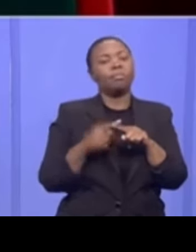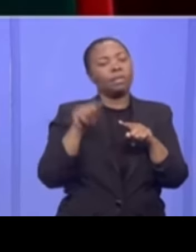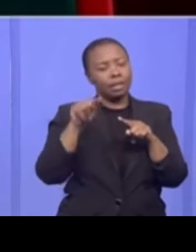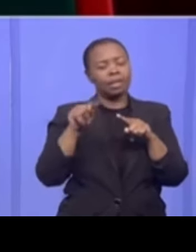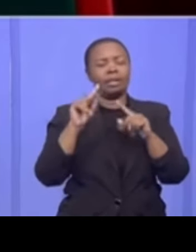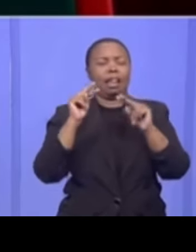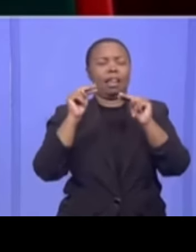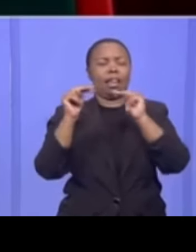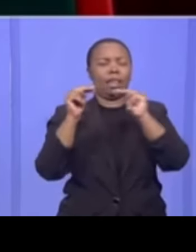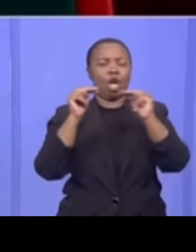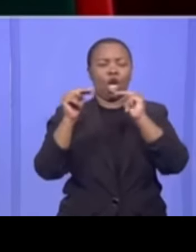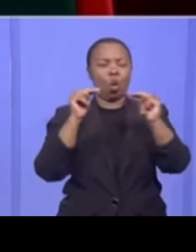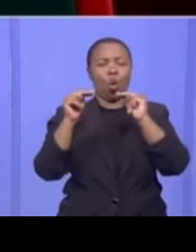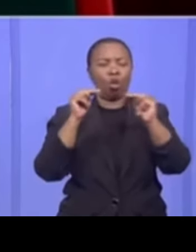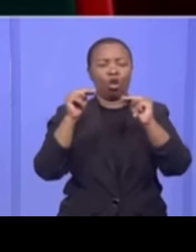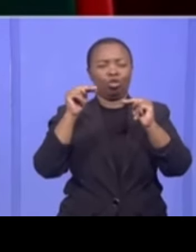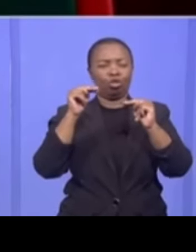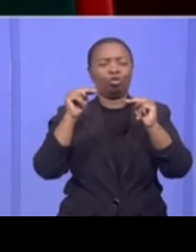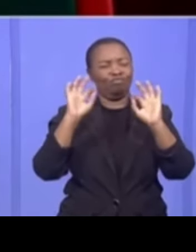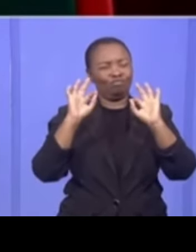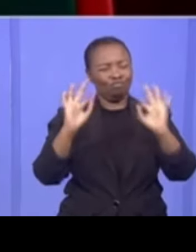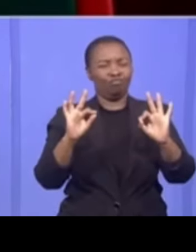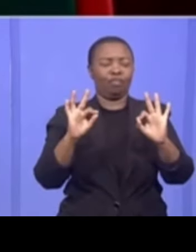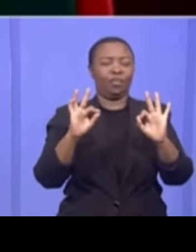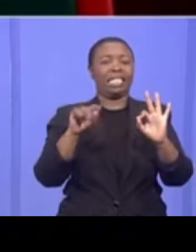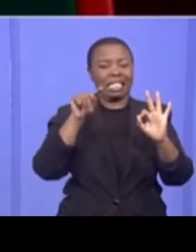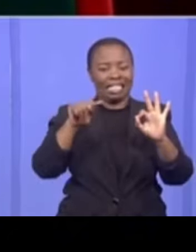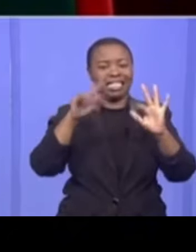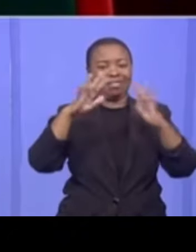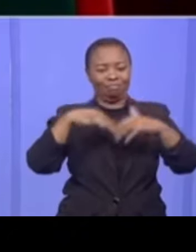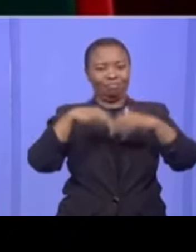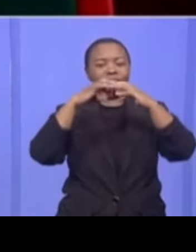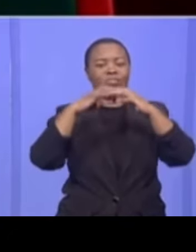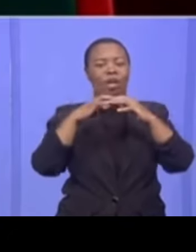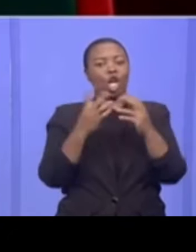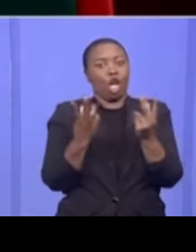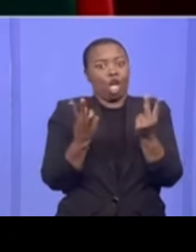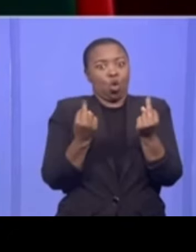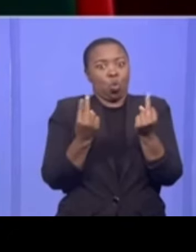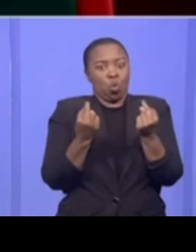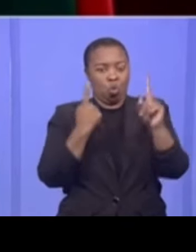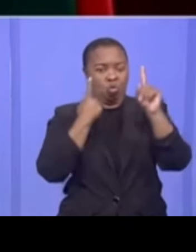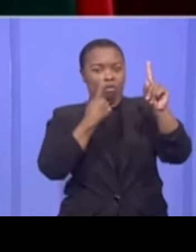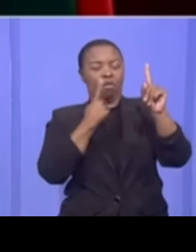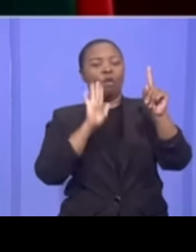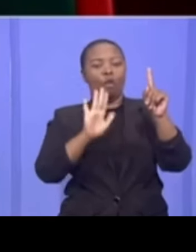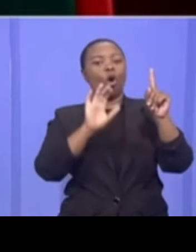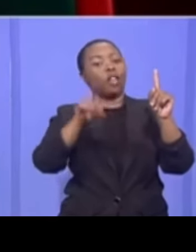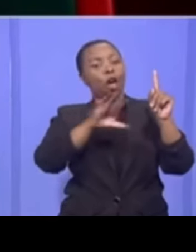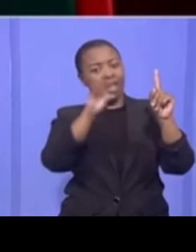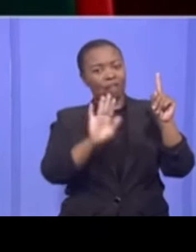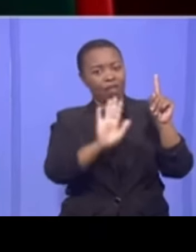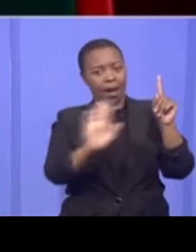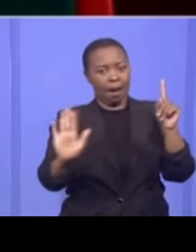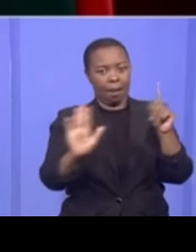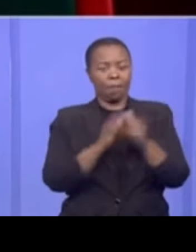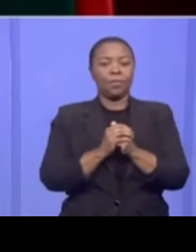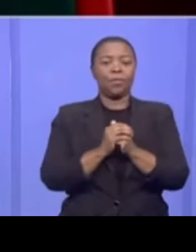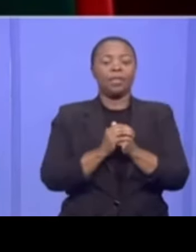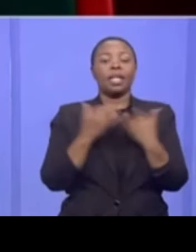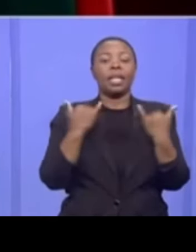negotiations charts a new course for our nation. At the heart of this Government of National Unity